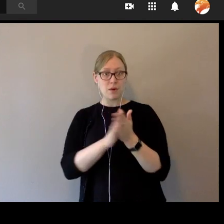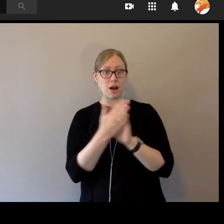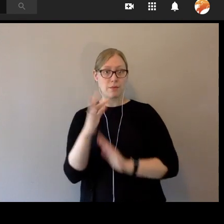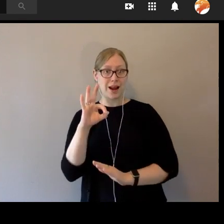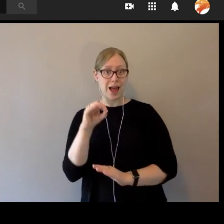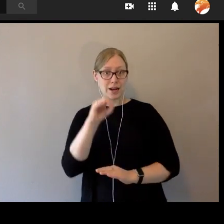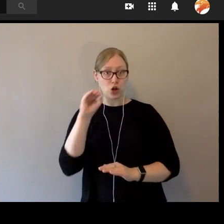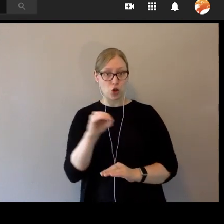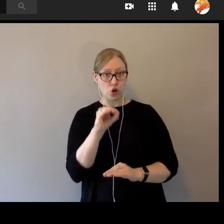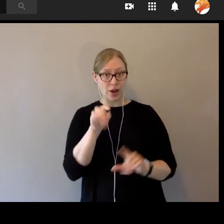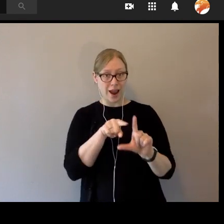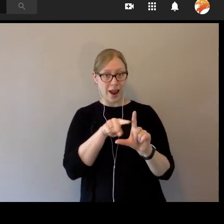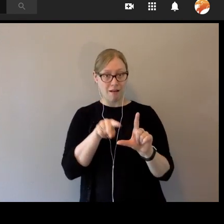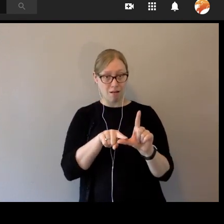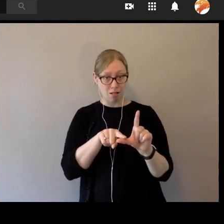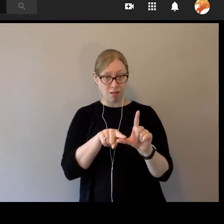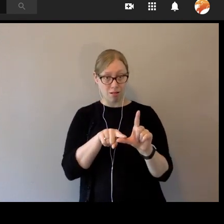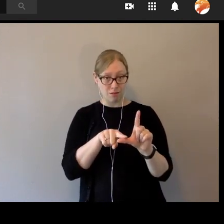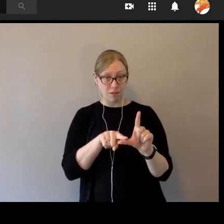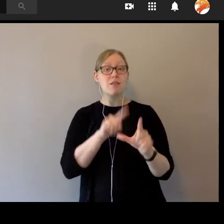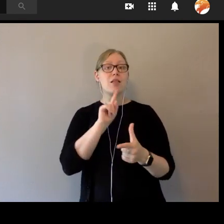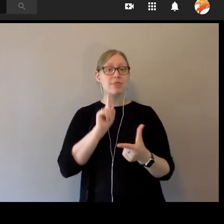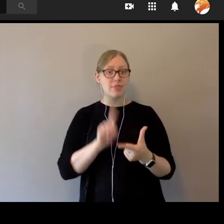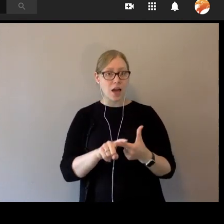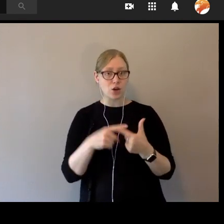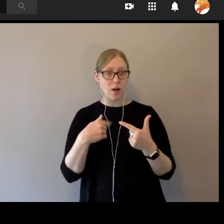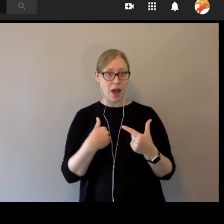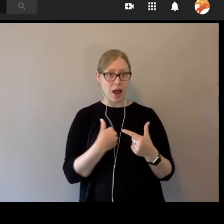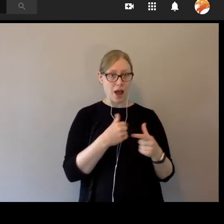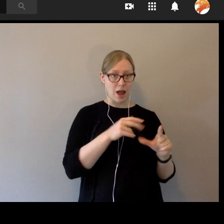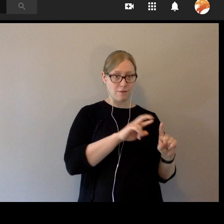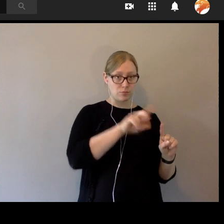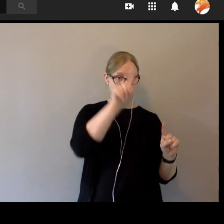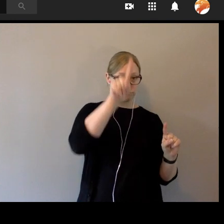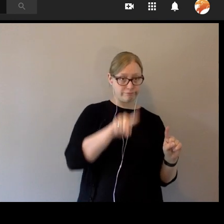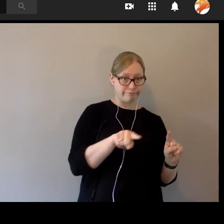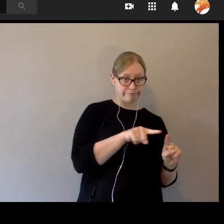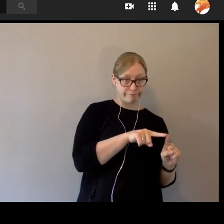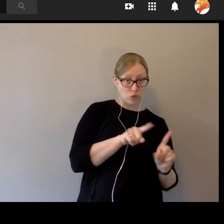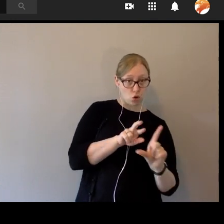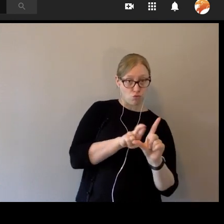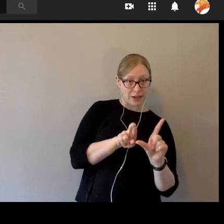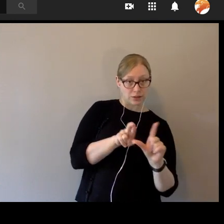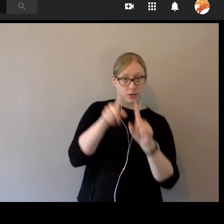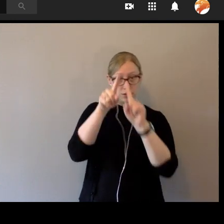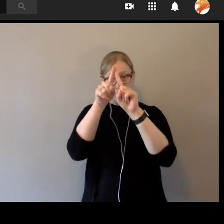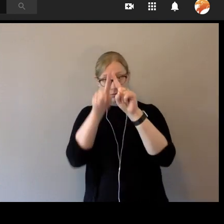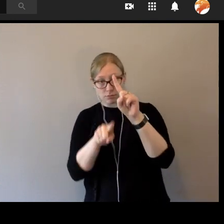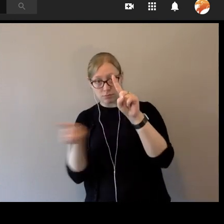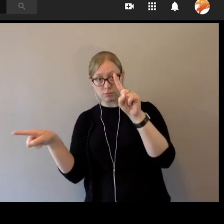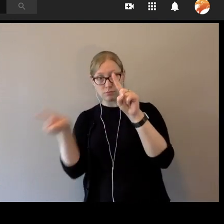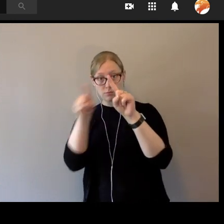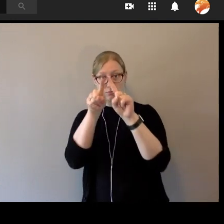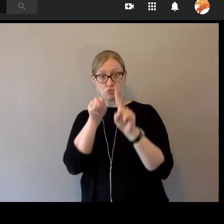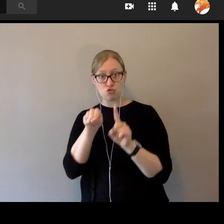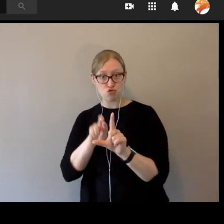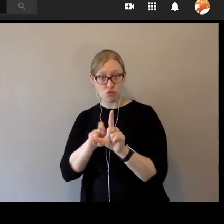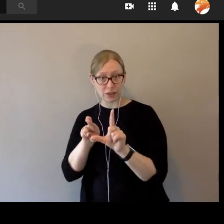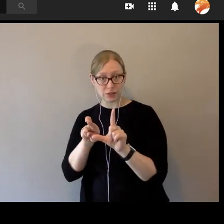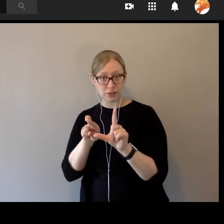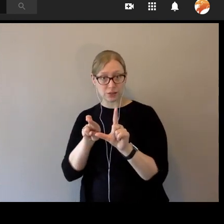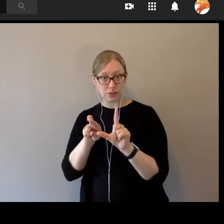90-degree angle, then you have two right triangles, and now we can use sine and cosine. So we have two parts at this